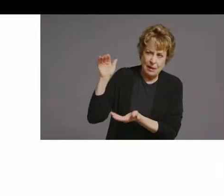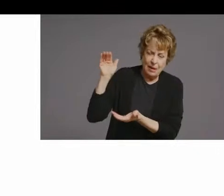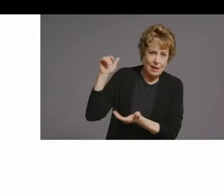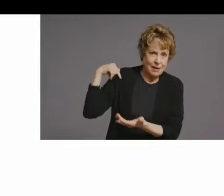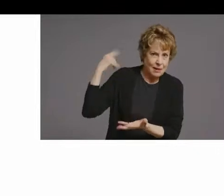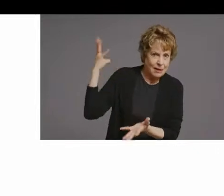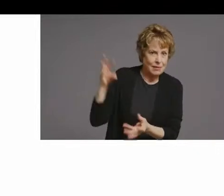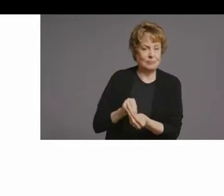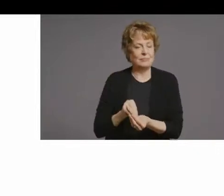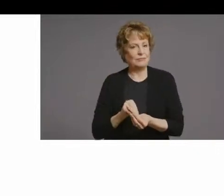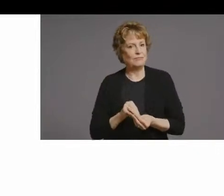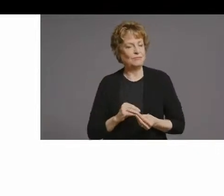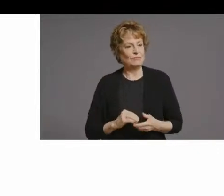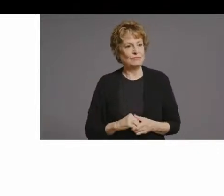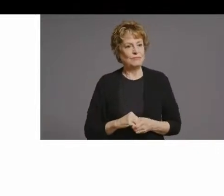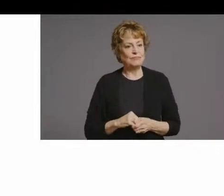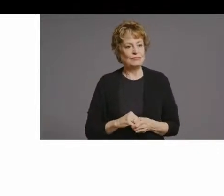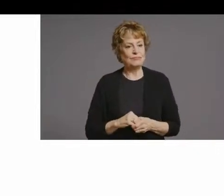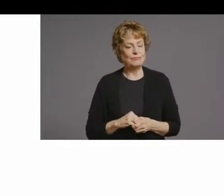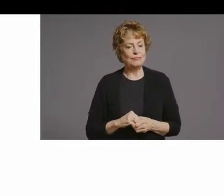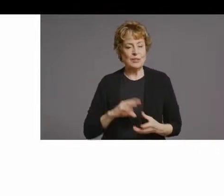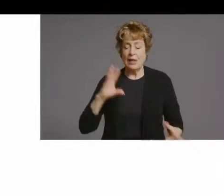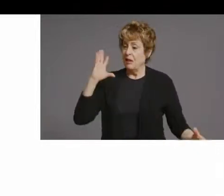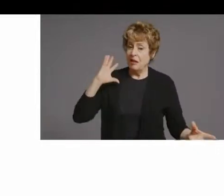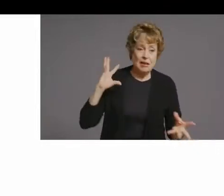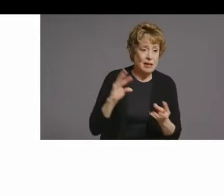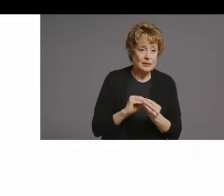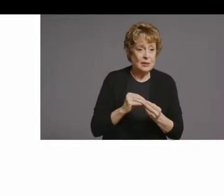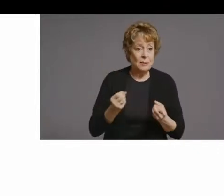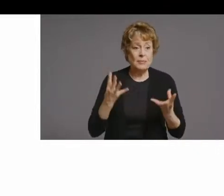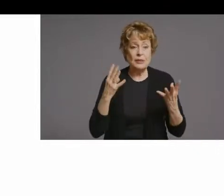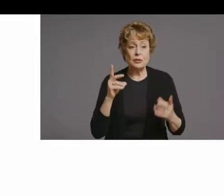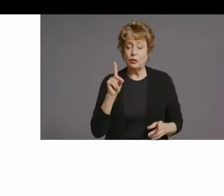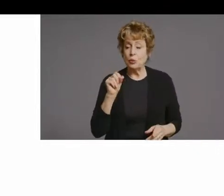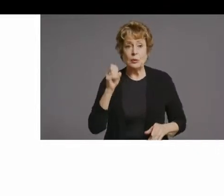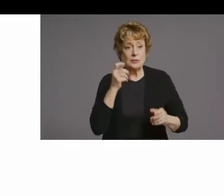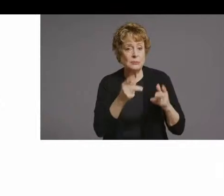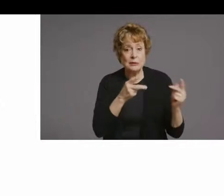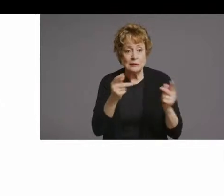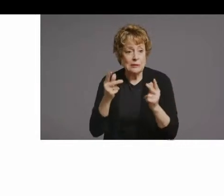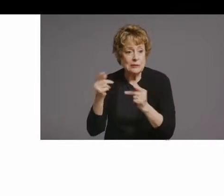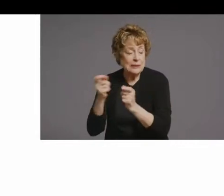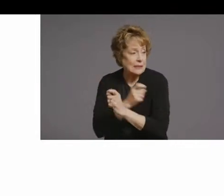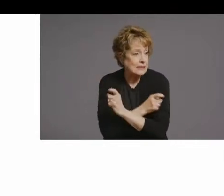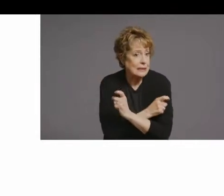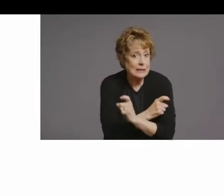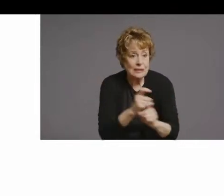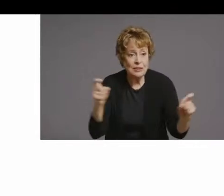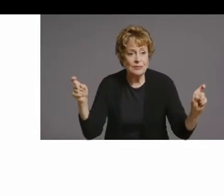When you look at the total number of doses of vaccine administered, we've had